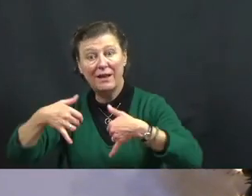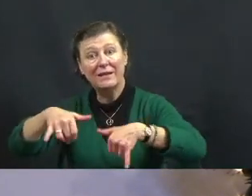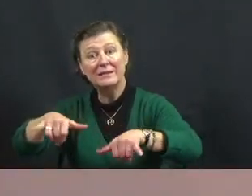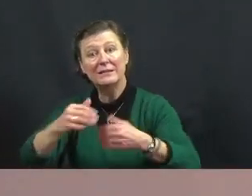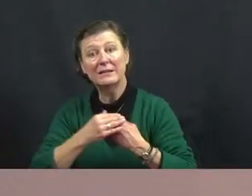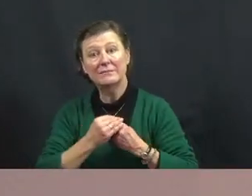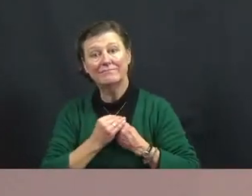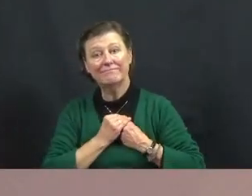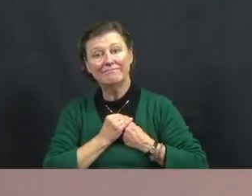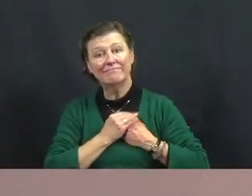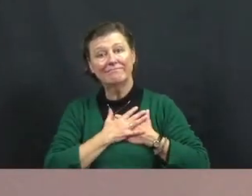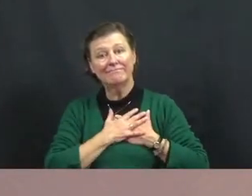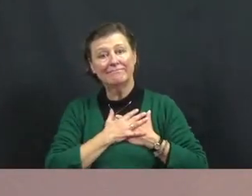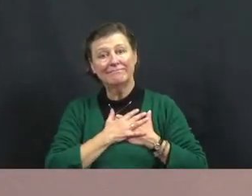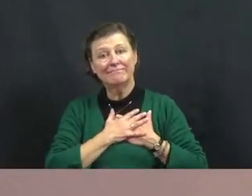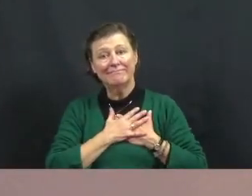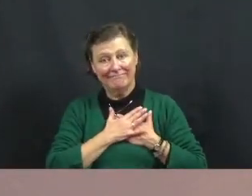breast.